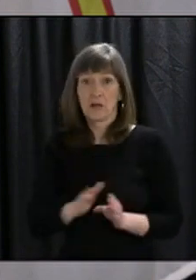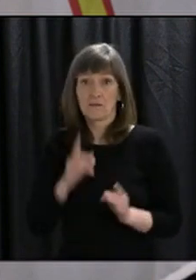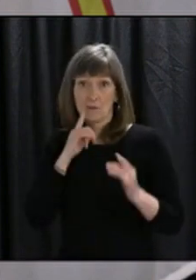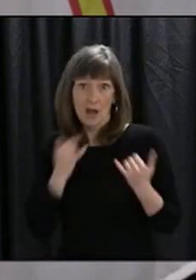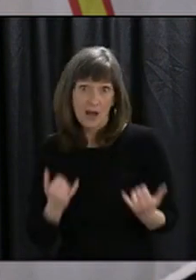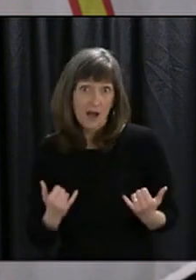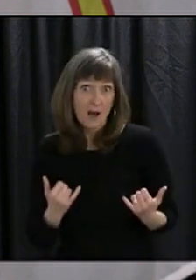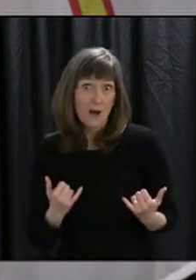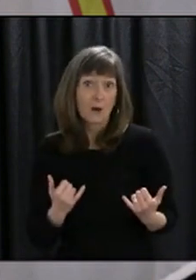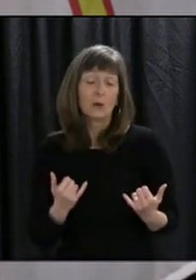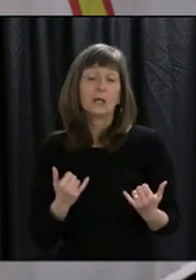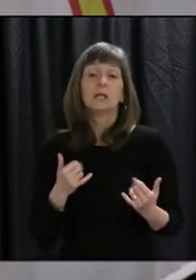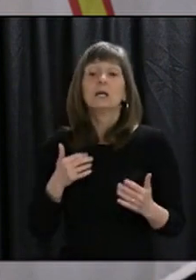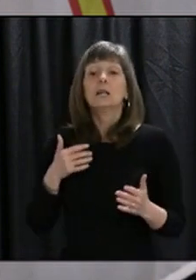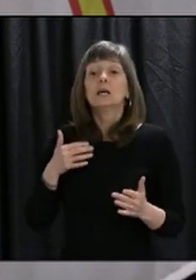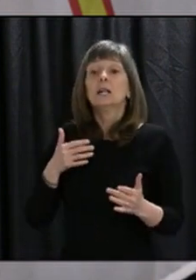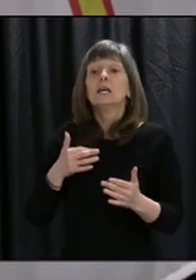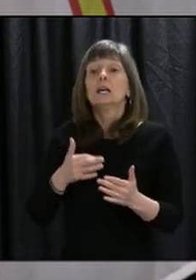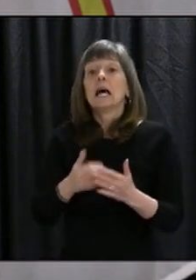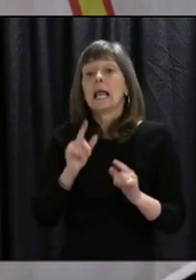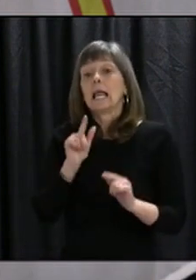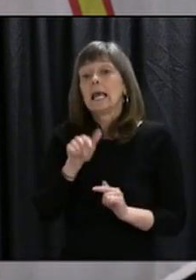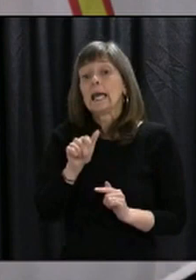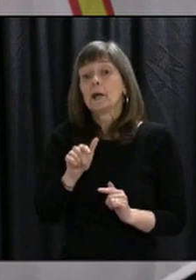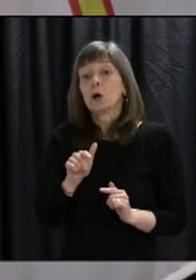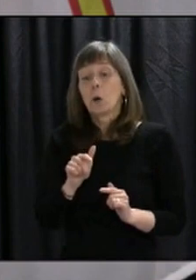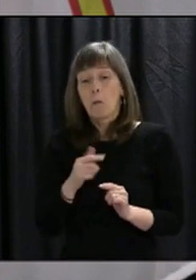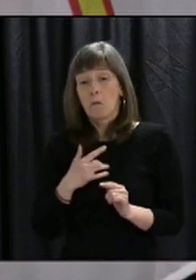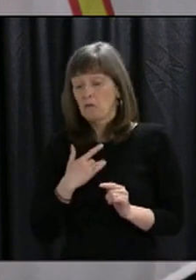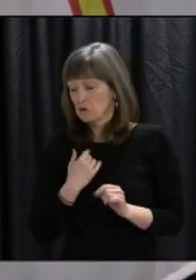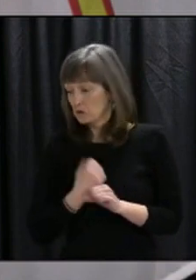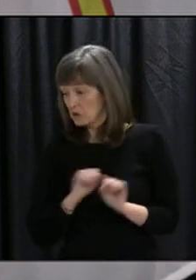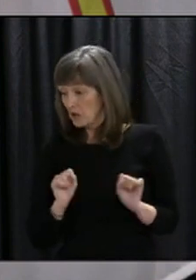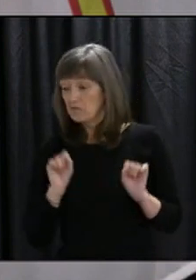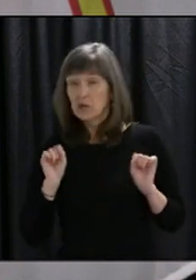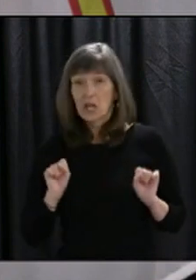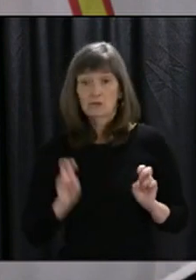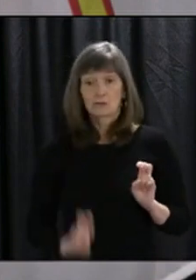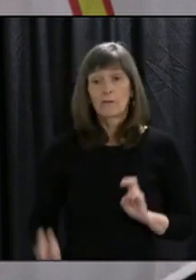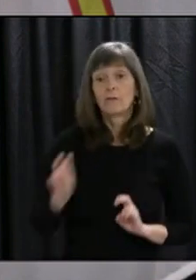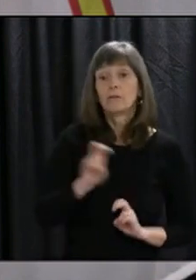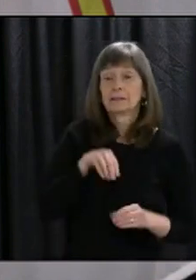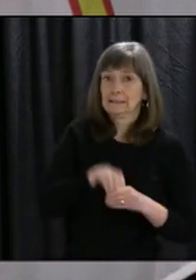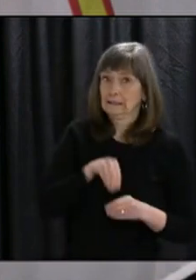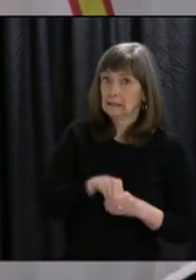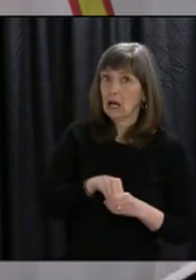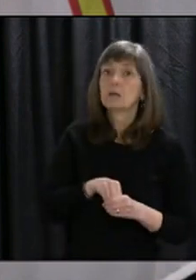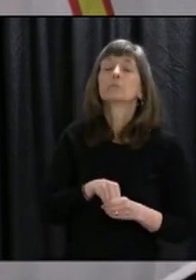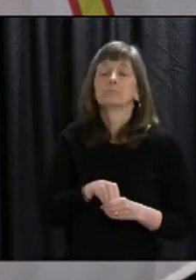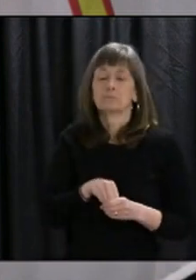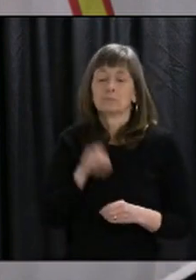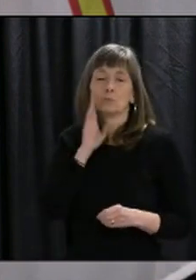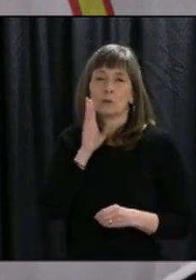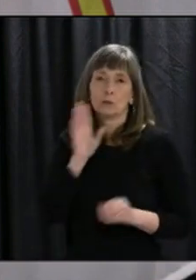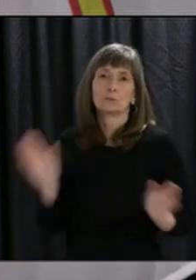if we can get to that point safely, would be to promote what would be a stay vacation in Newfoundland and